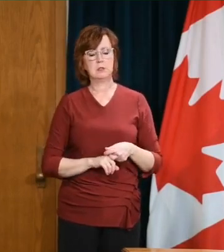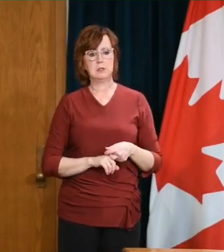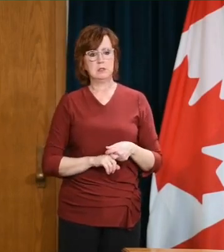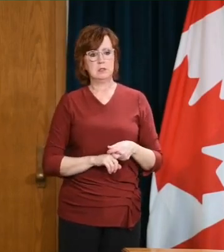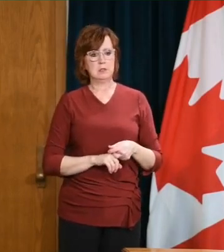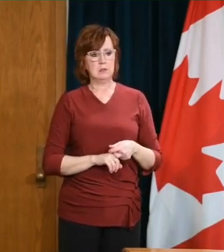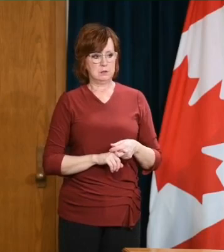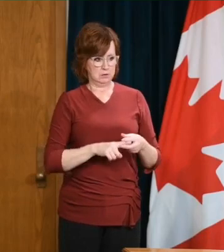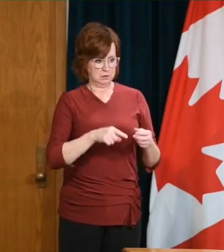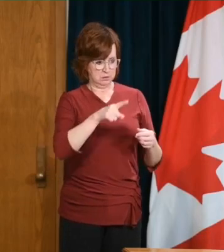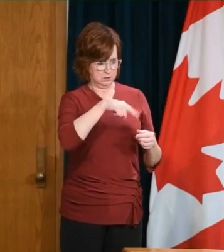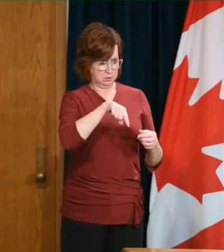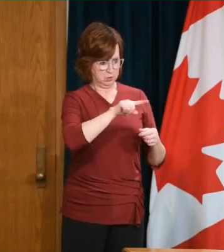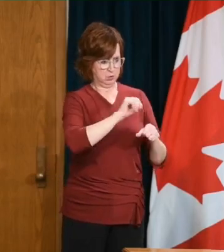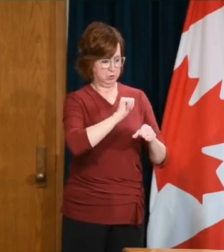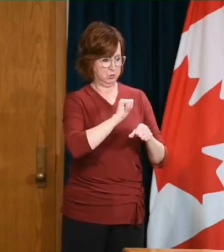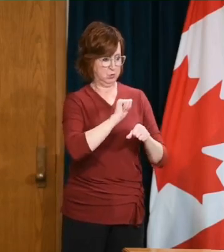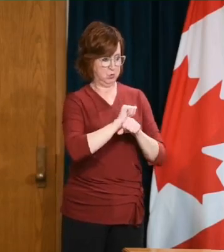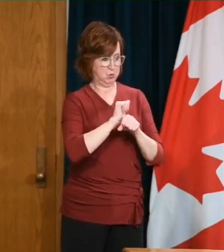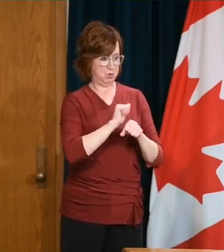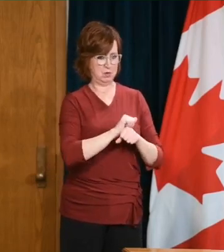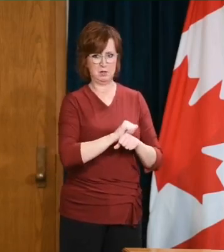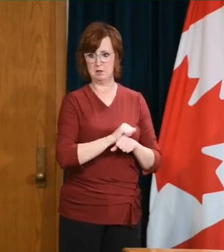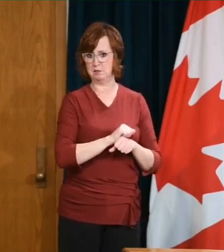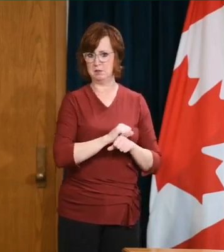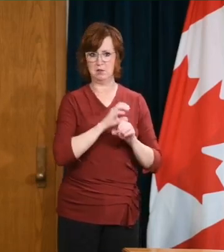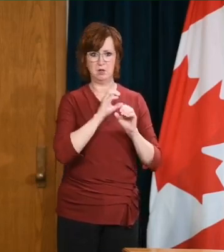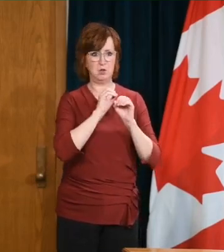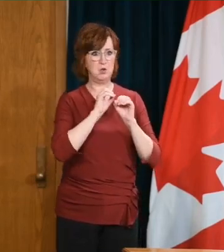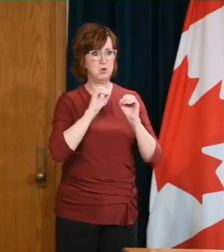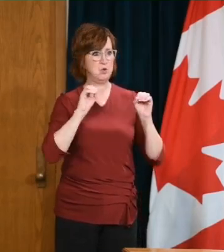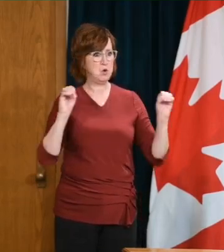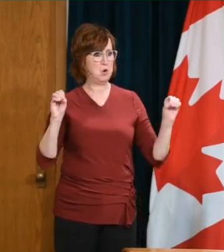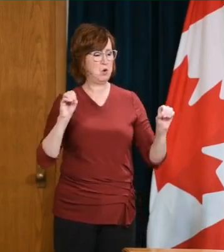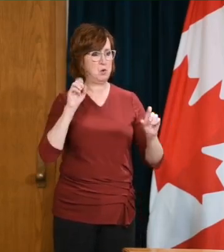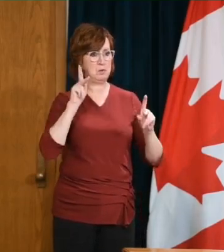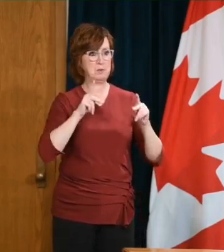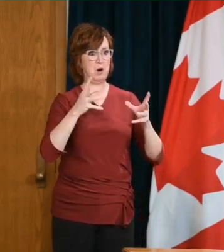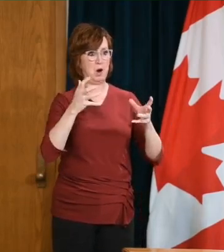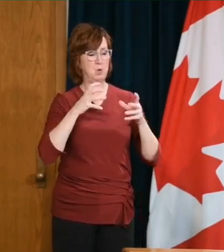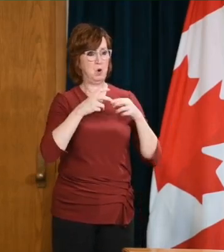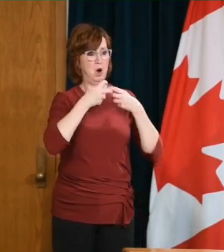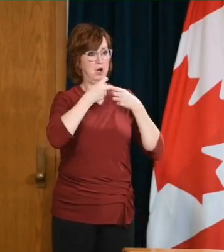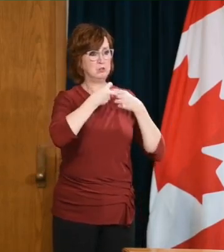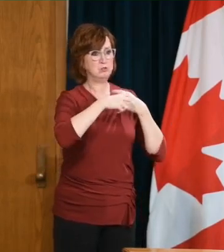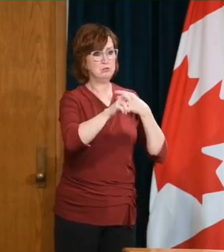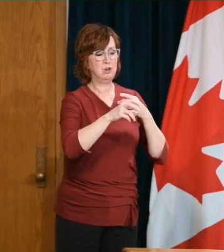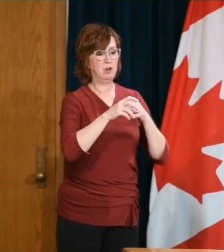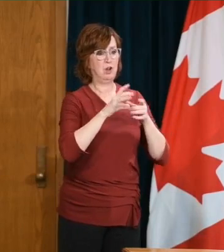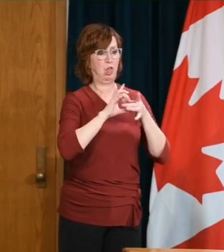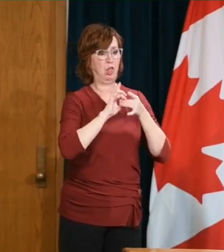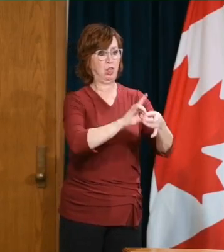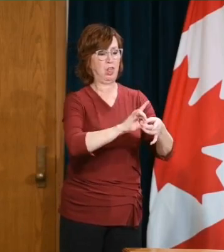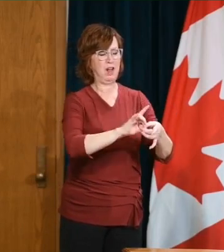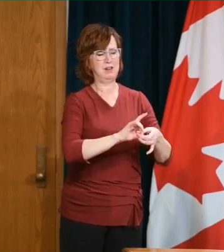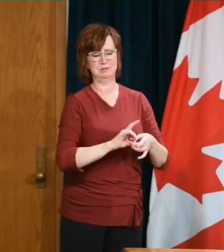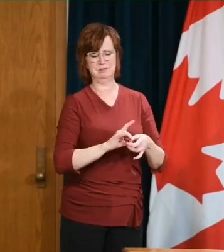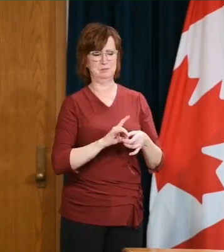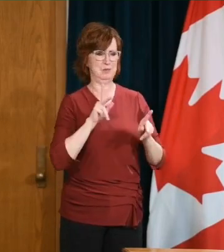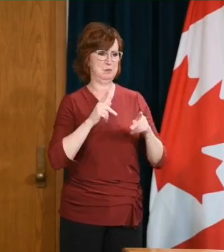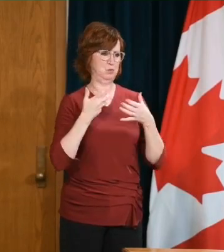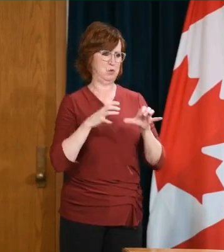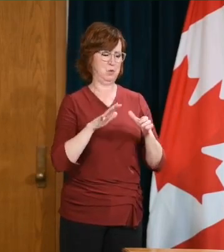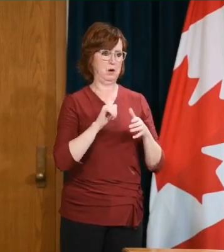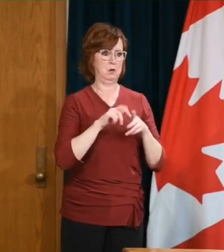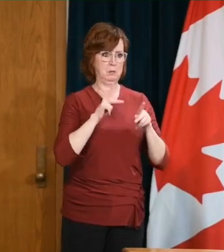for clients, no one wants transmission to happen, but we just need to learn where transmission is happening and just improve